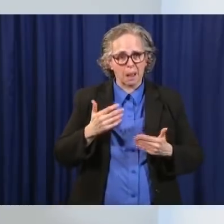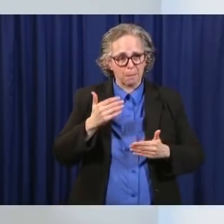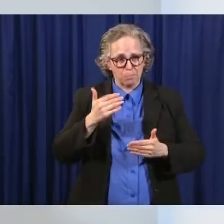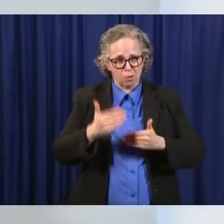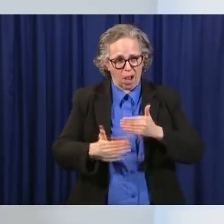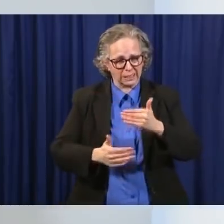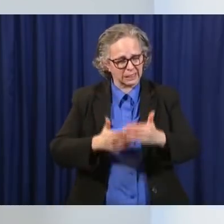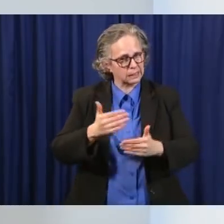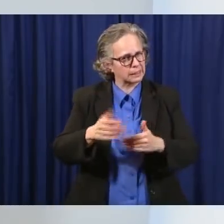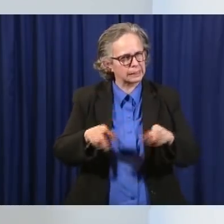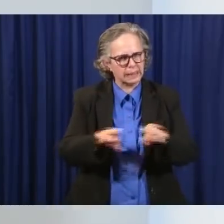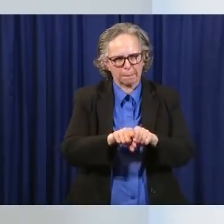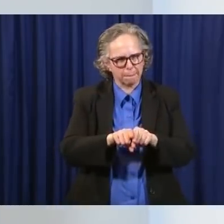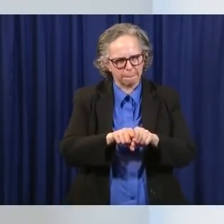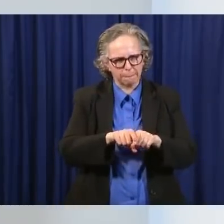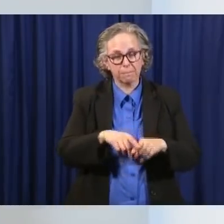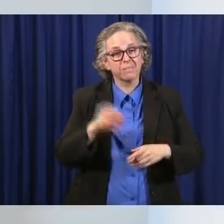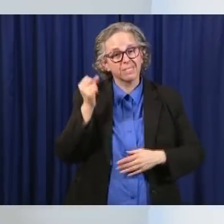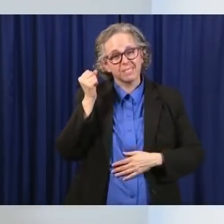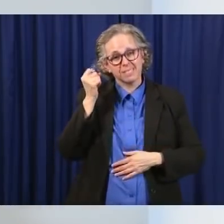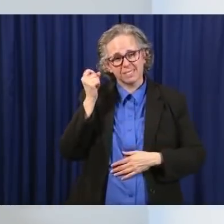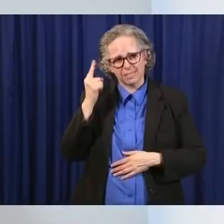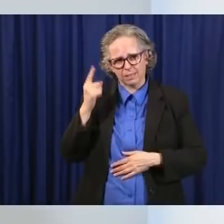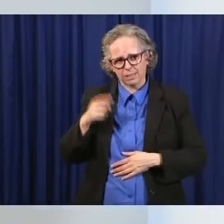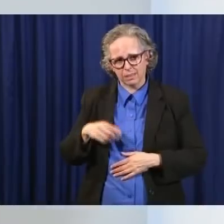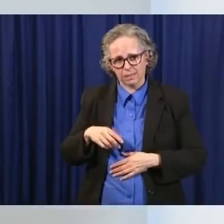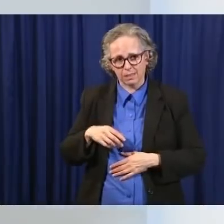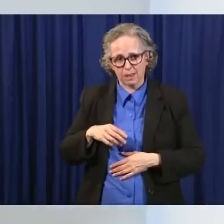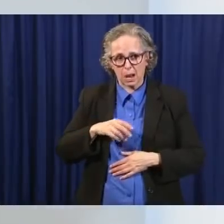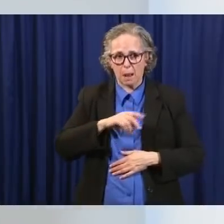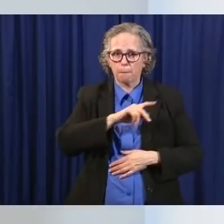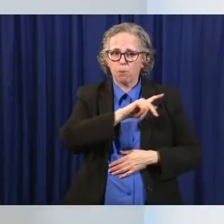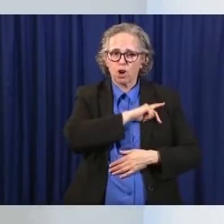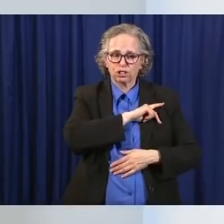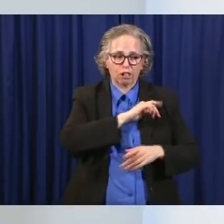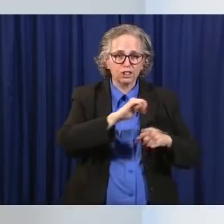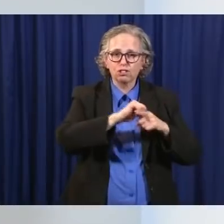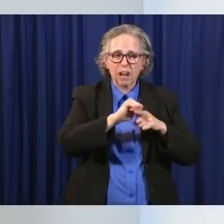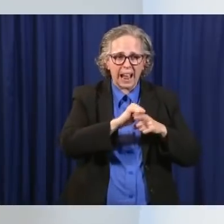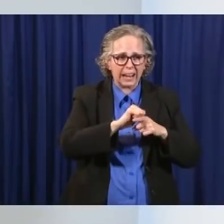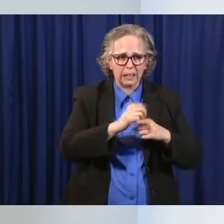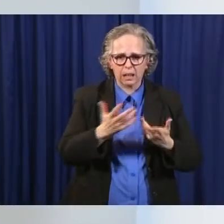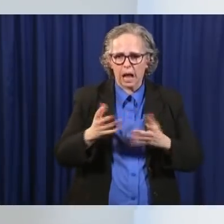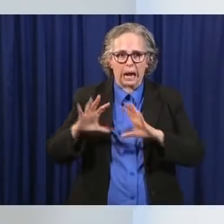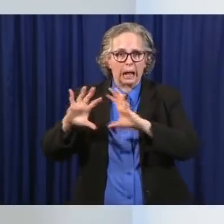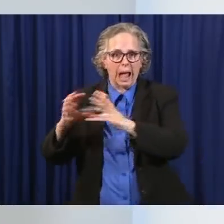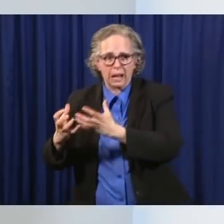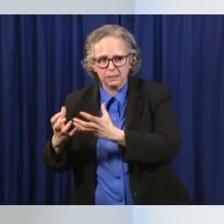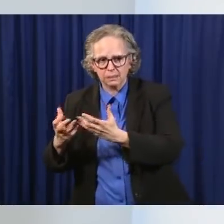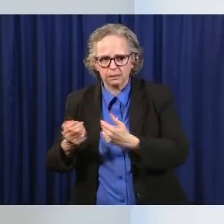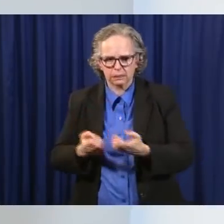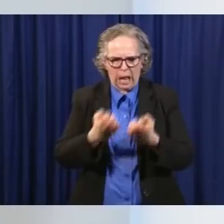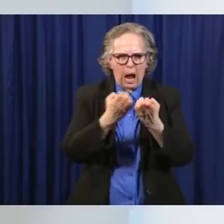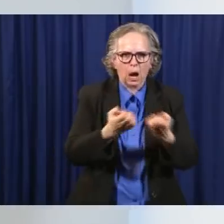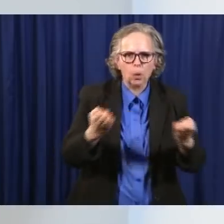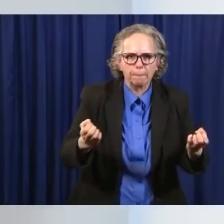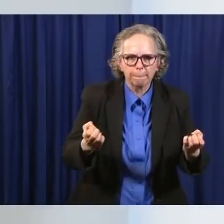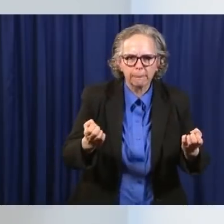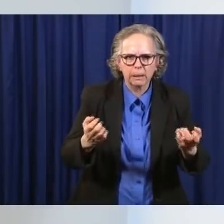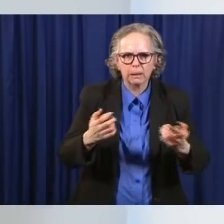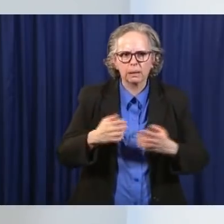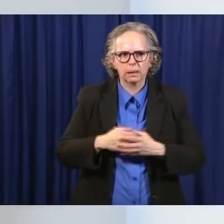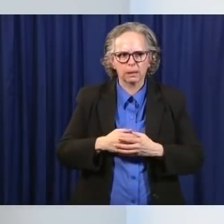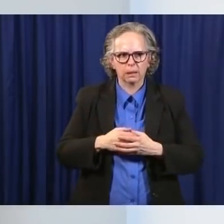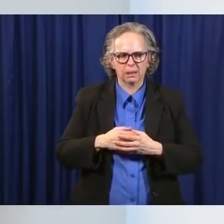understand every situation between personal training, classes, equipment, the fact that you can't practice social distancing in a lot